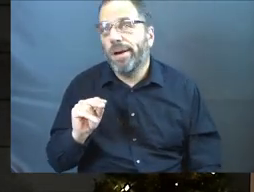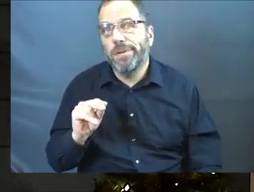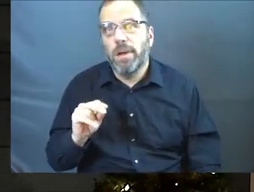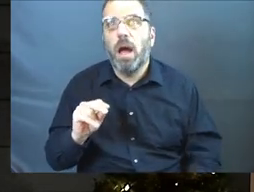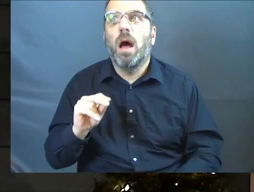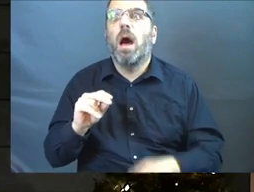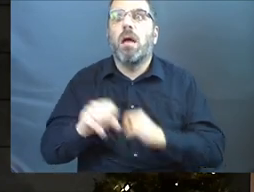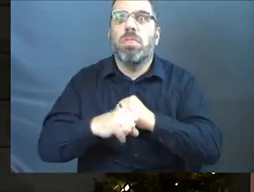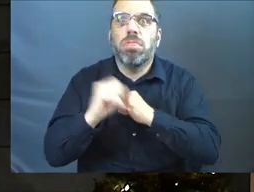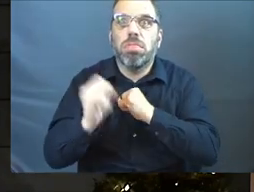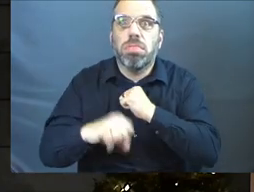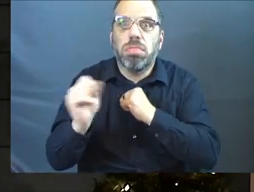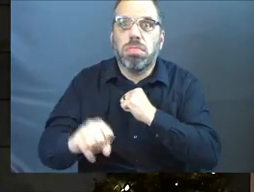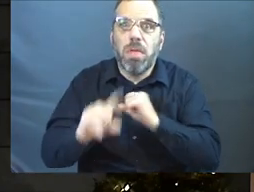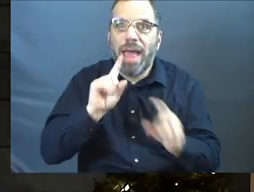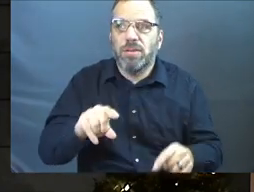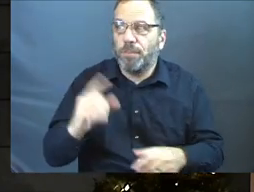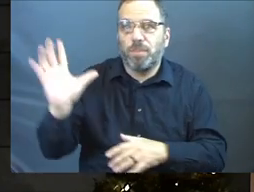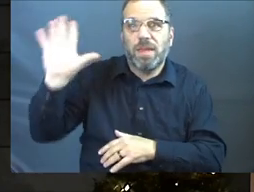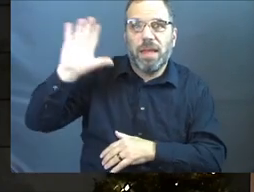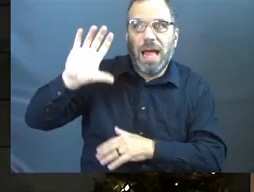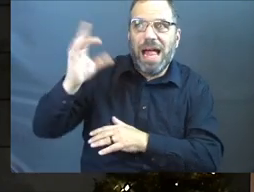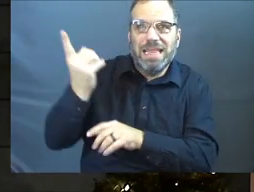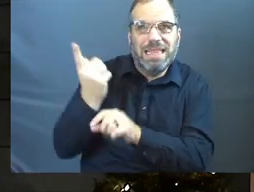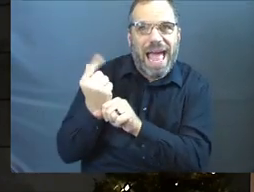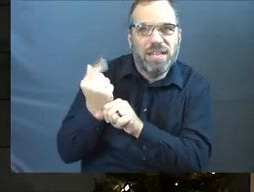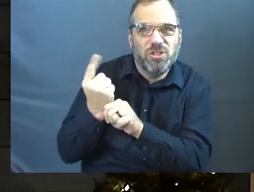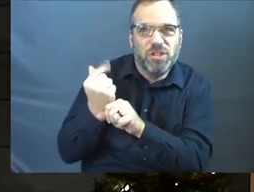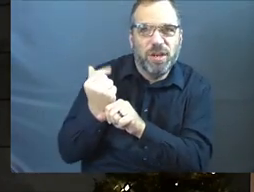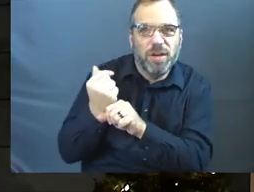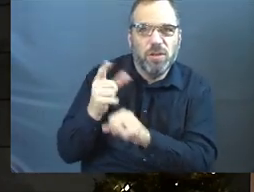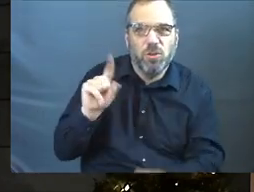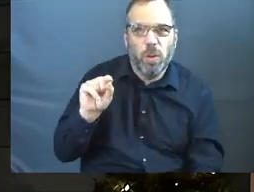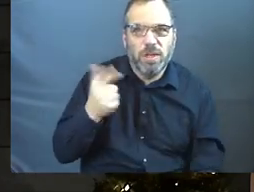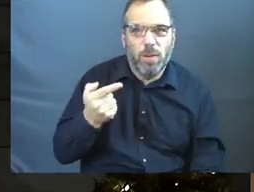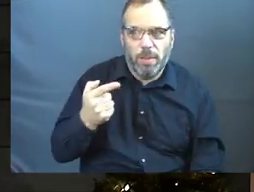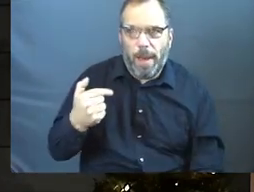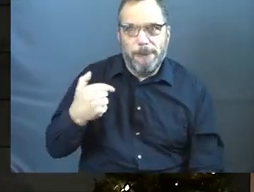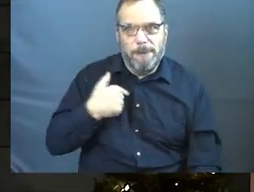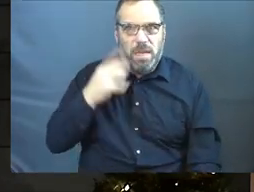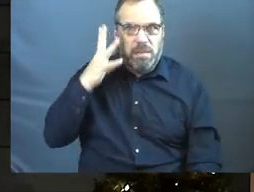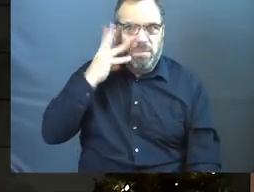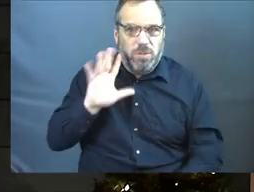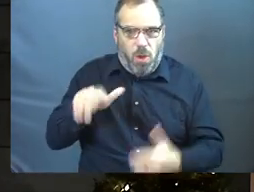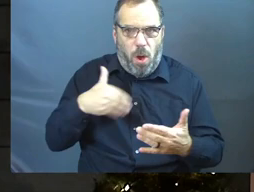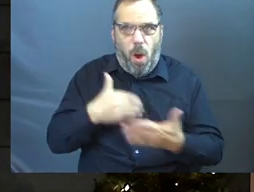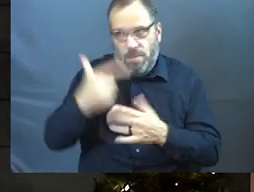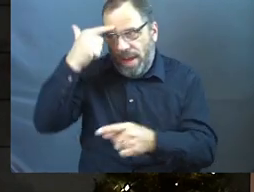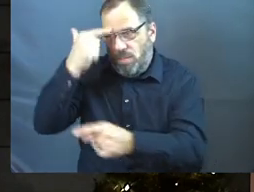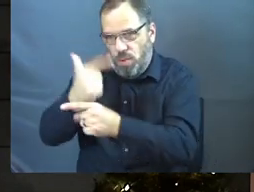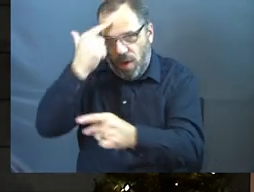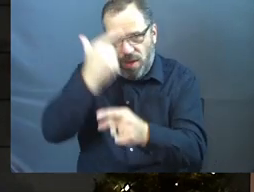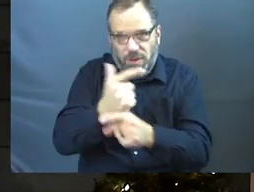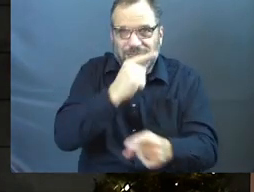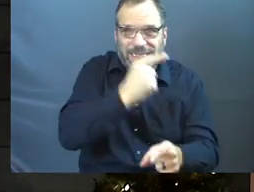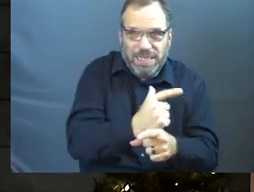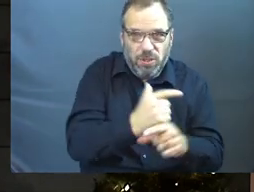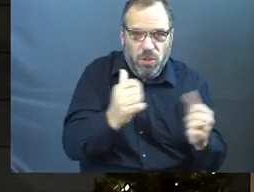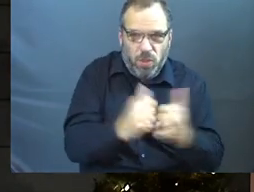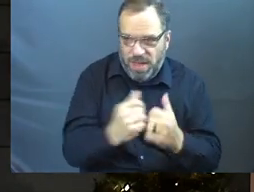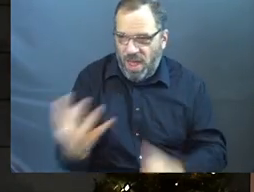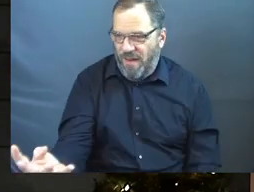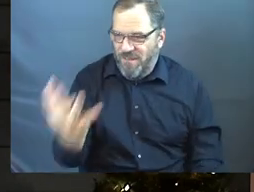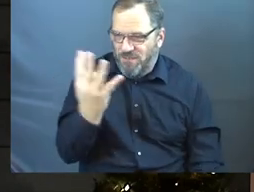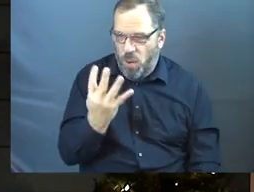Long answer, last Christmas, I had this amazing experience where I got to have all of my siblings together. The four of us were together